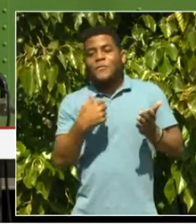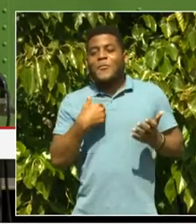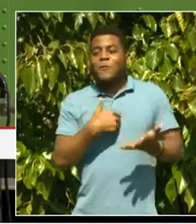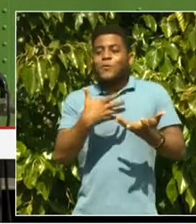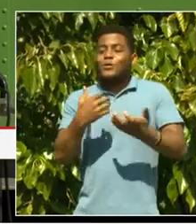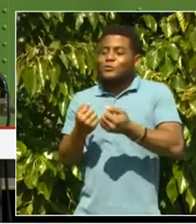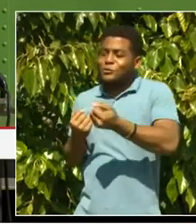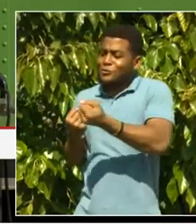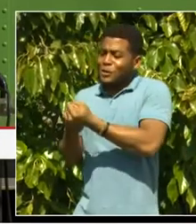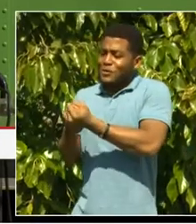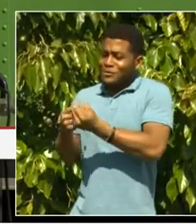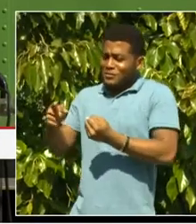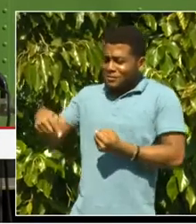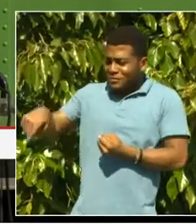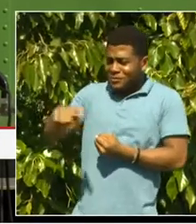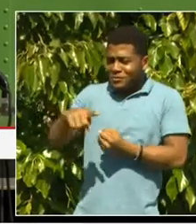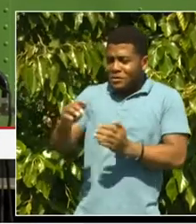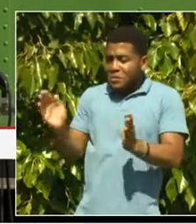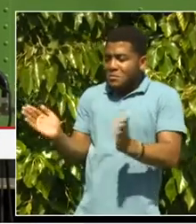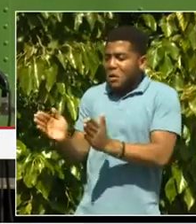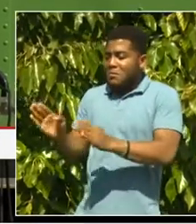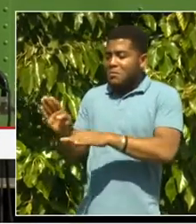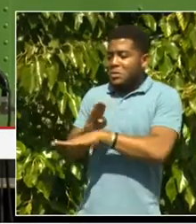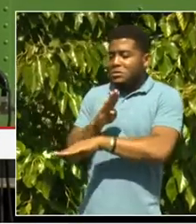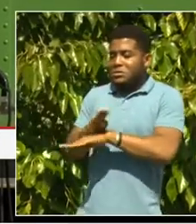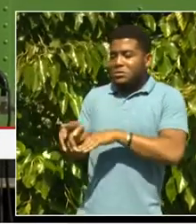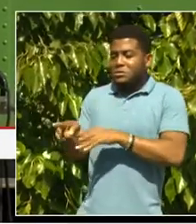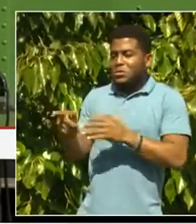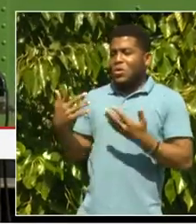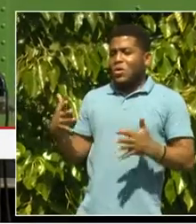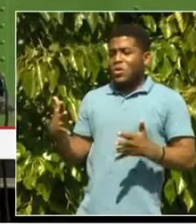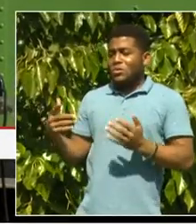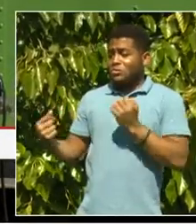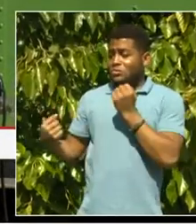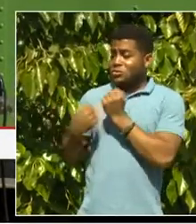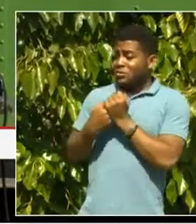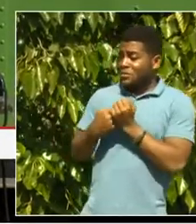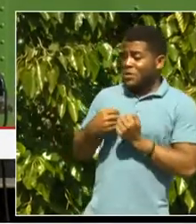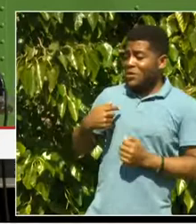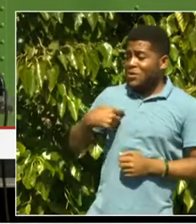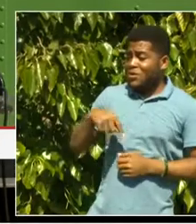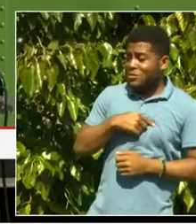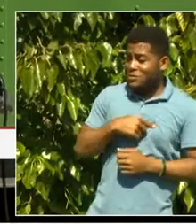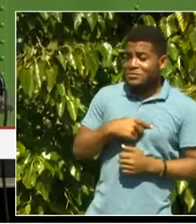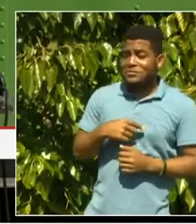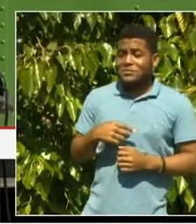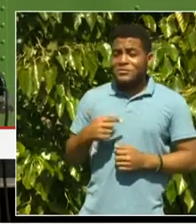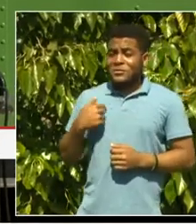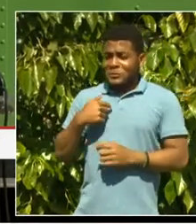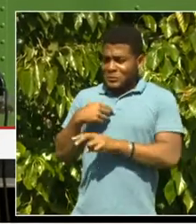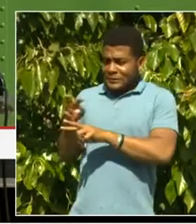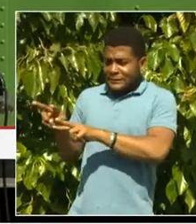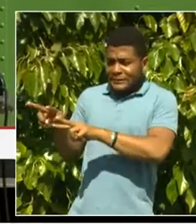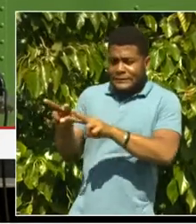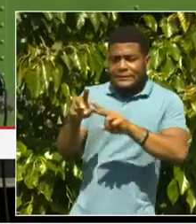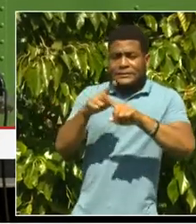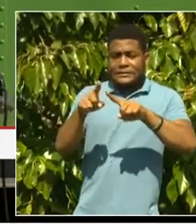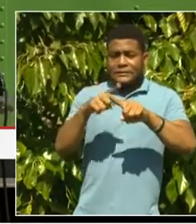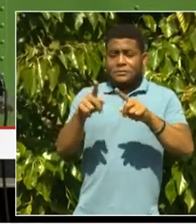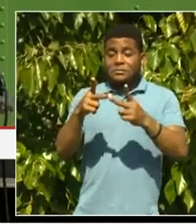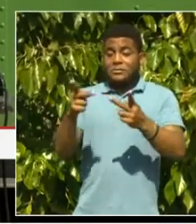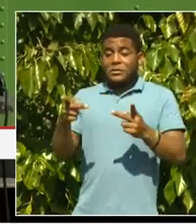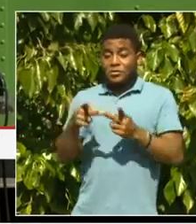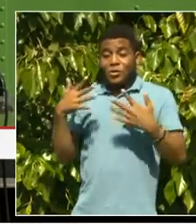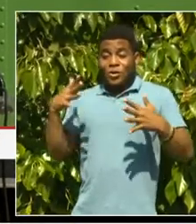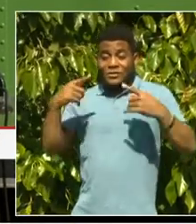I look at places that have successful operations in Northwest and say, we want you